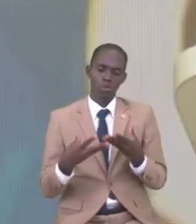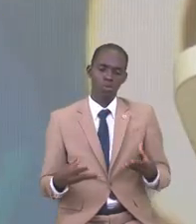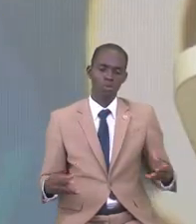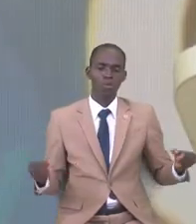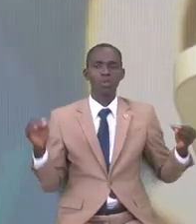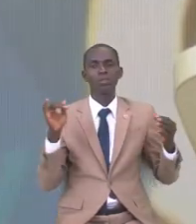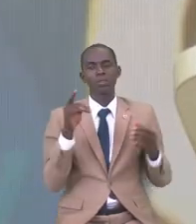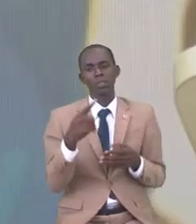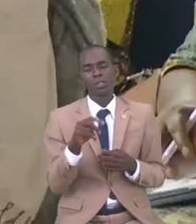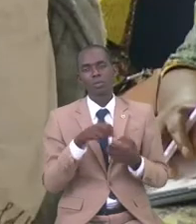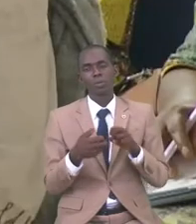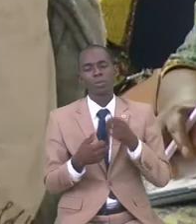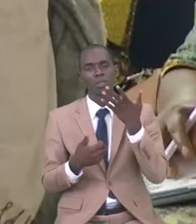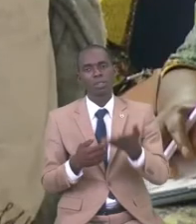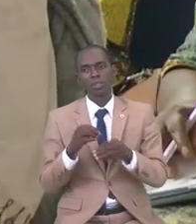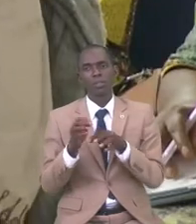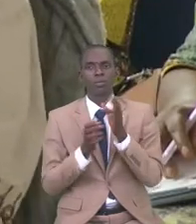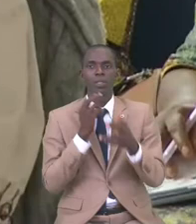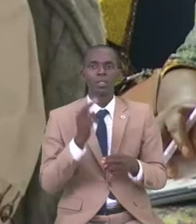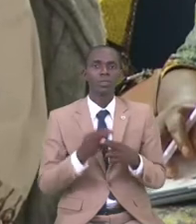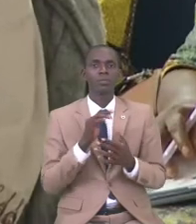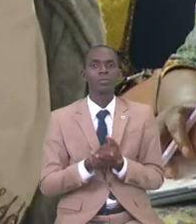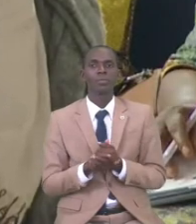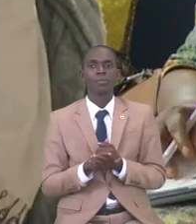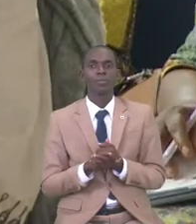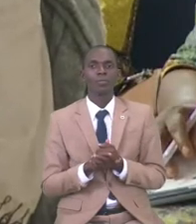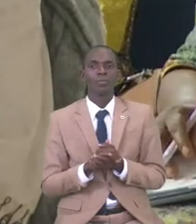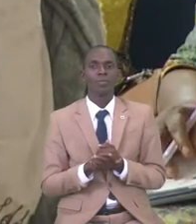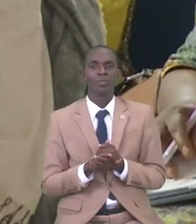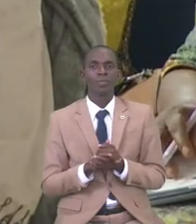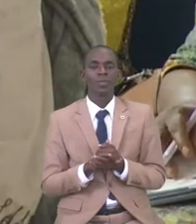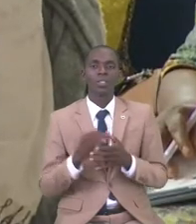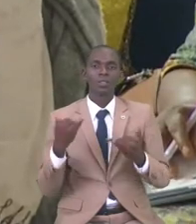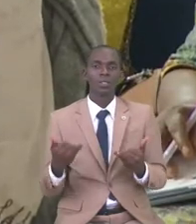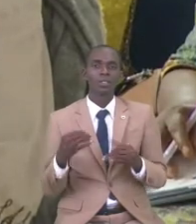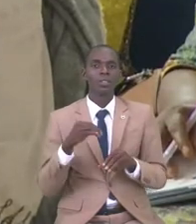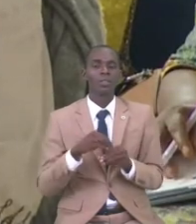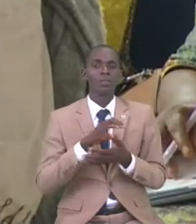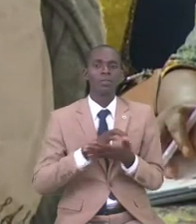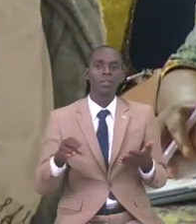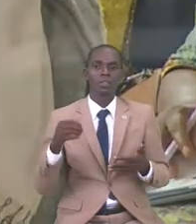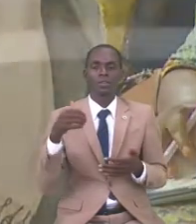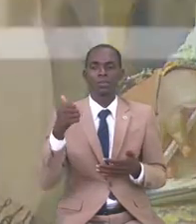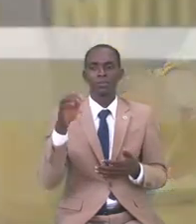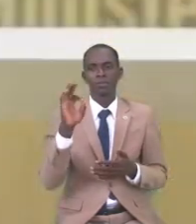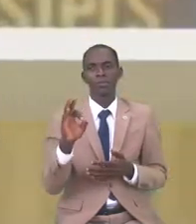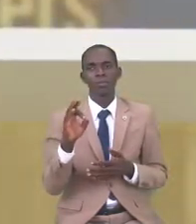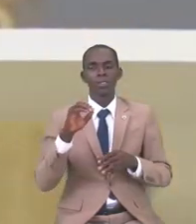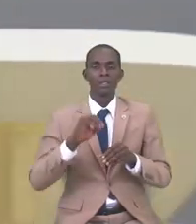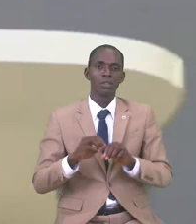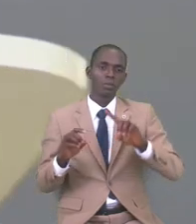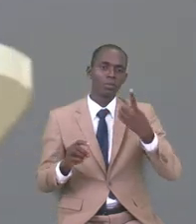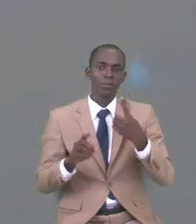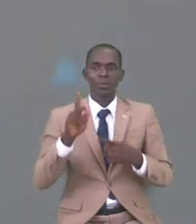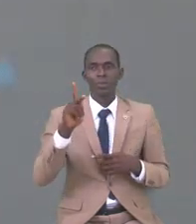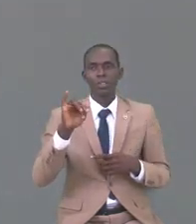their problems in Jesus' name. Now, we're looking at verse 19, 1 Kings chapter 17,